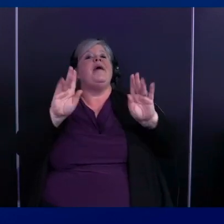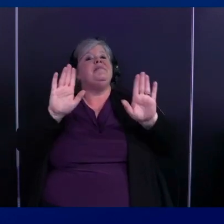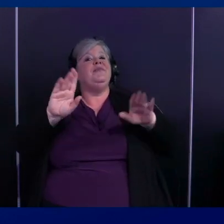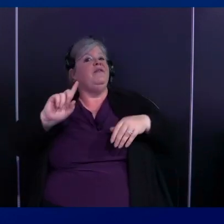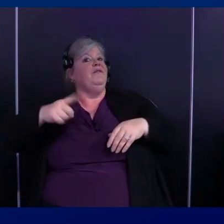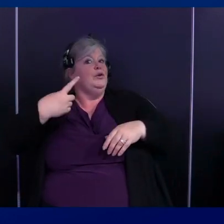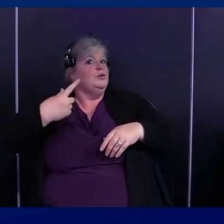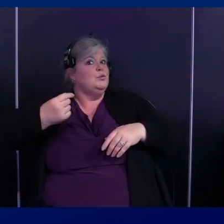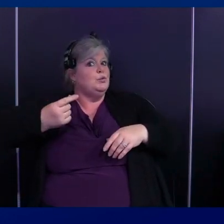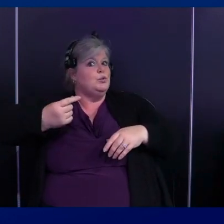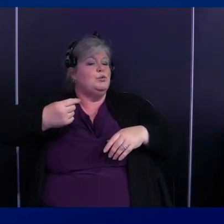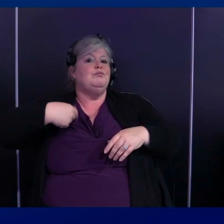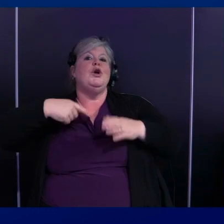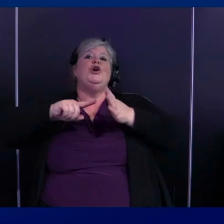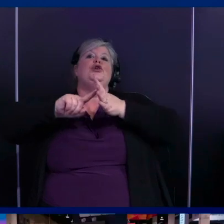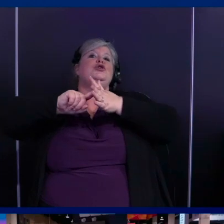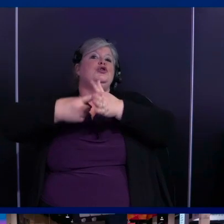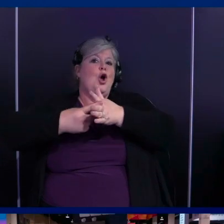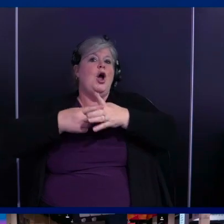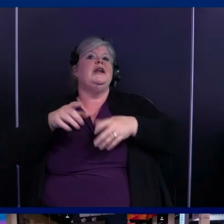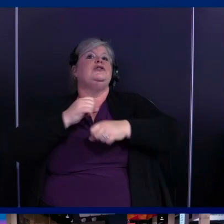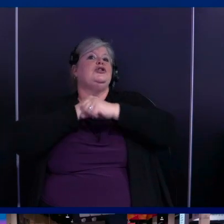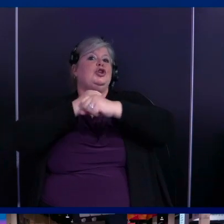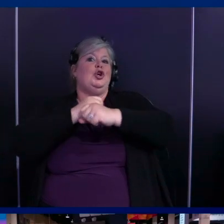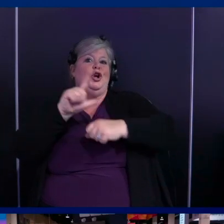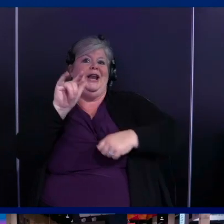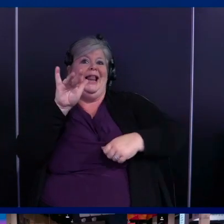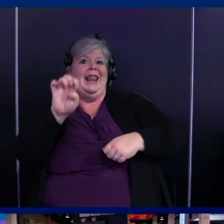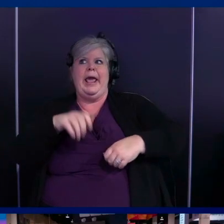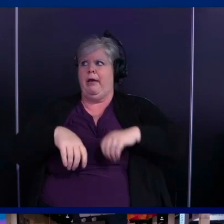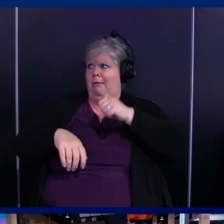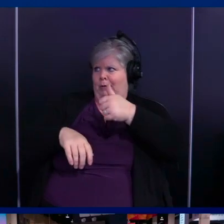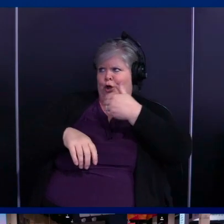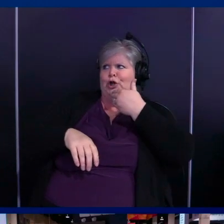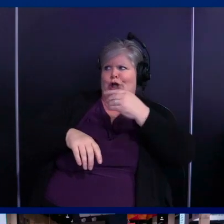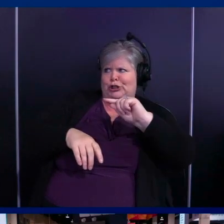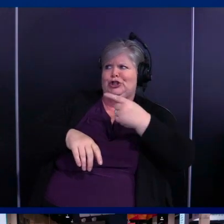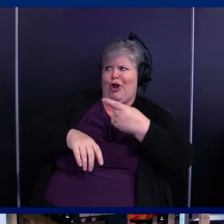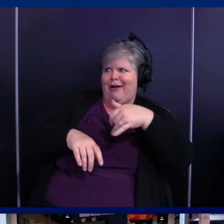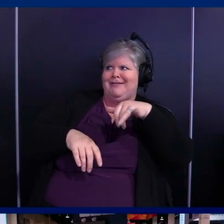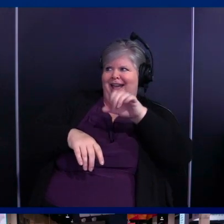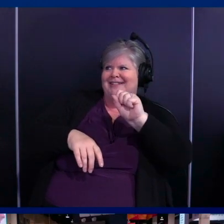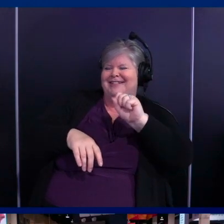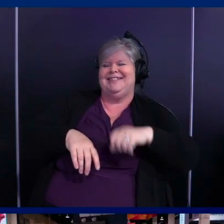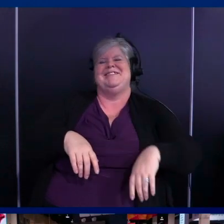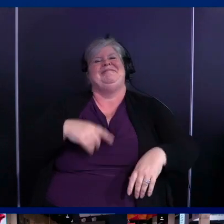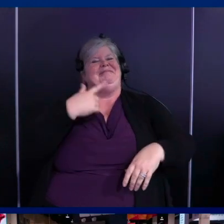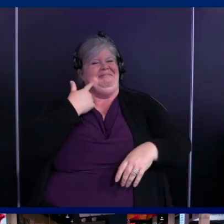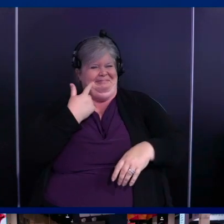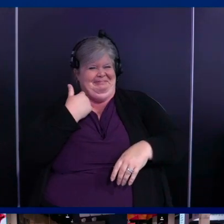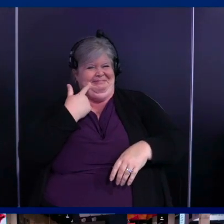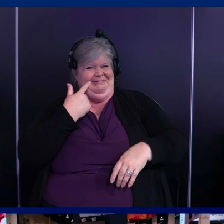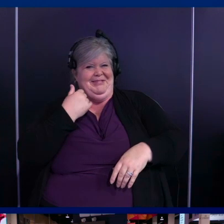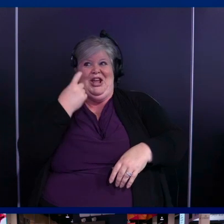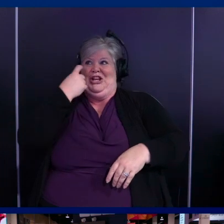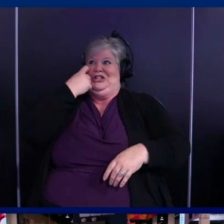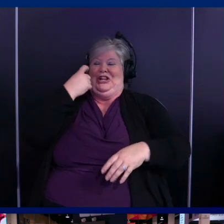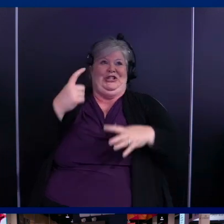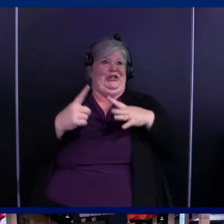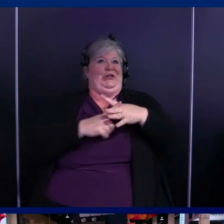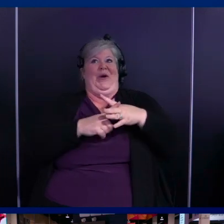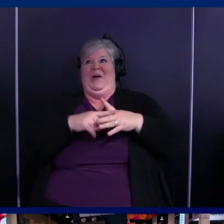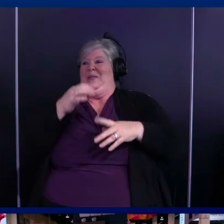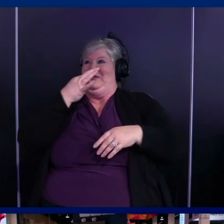start in Security Lake. So that's a great start. It just got here too, right? Yeah.